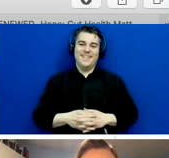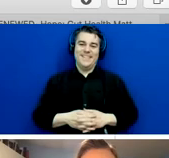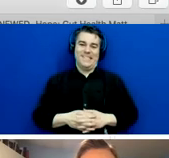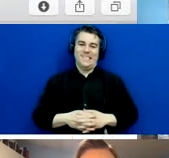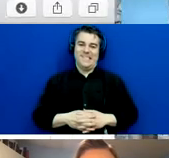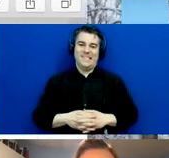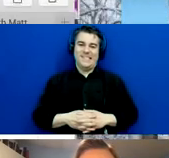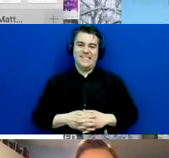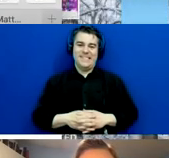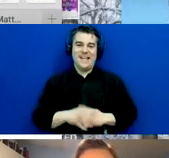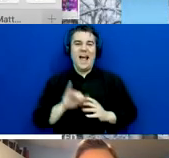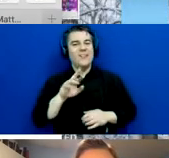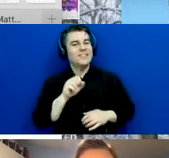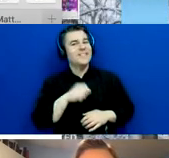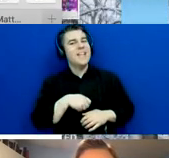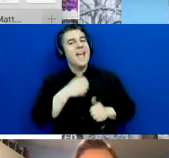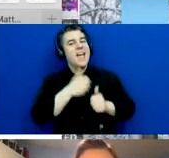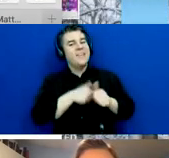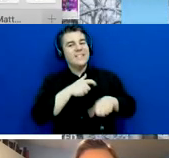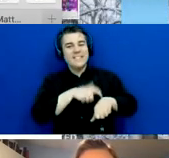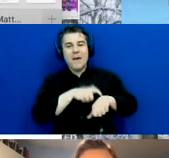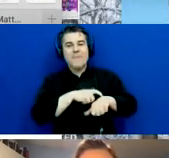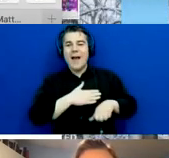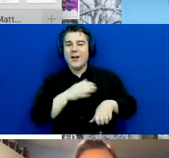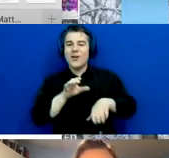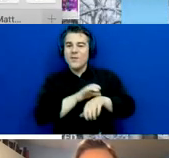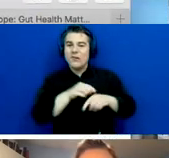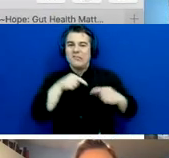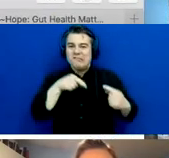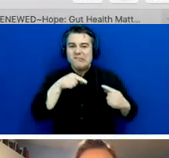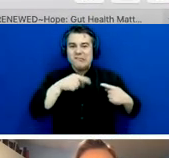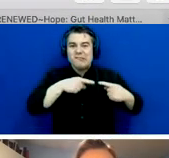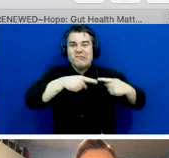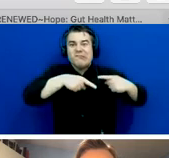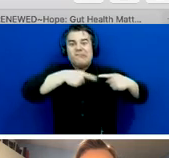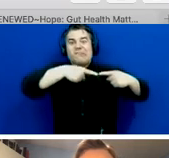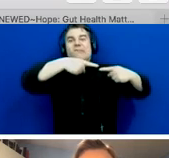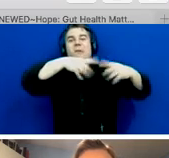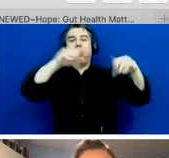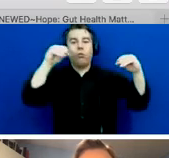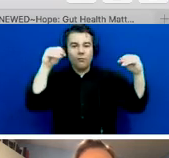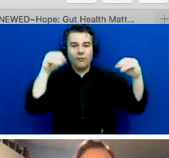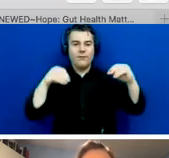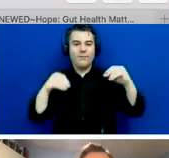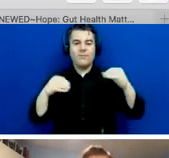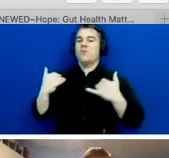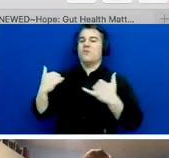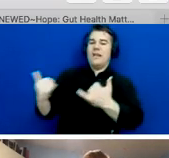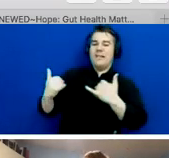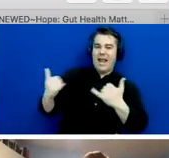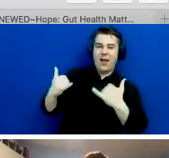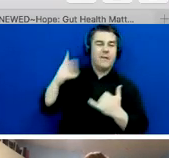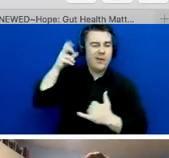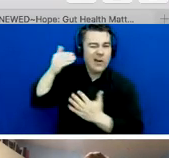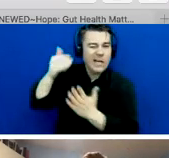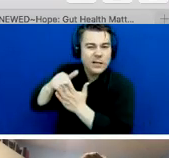Every time my computer gets louder, the sound goes out. Right now. Oh, there it is. And some